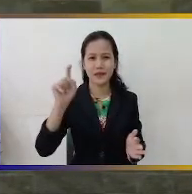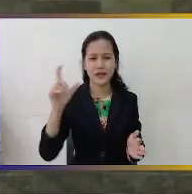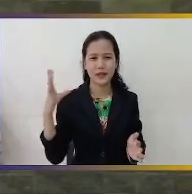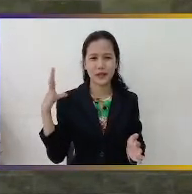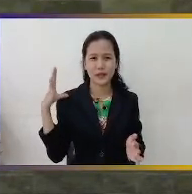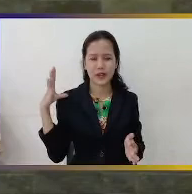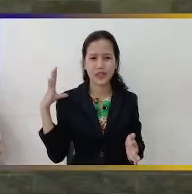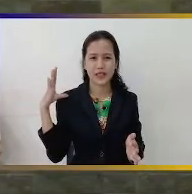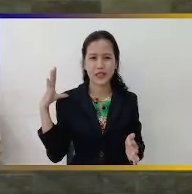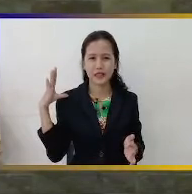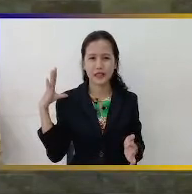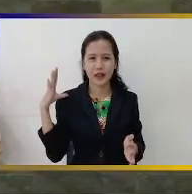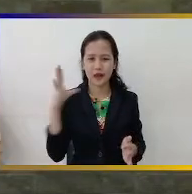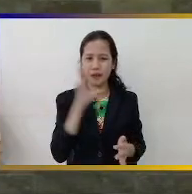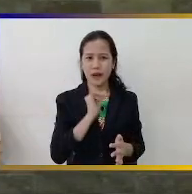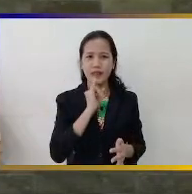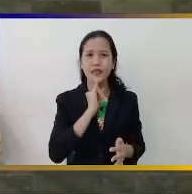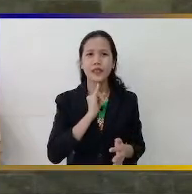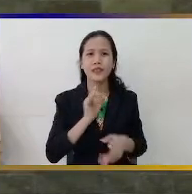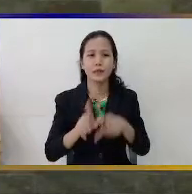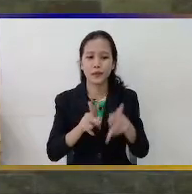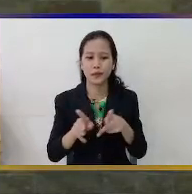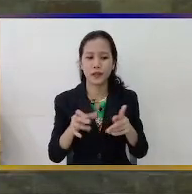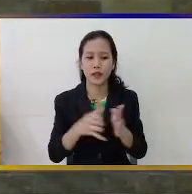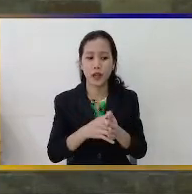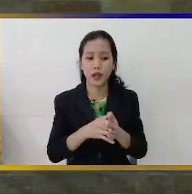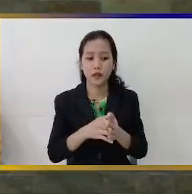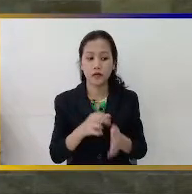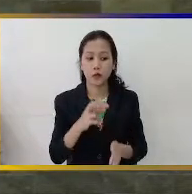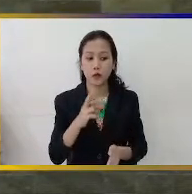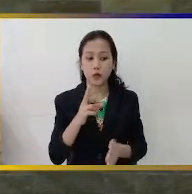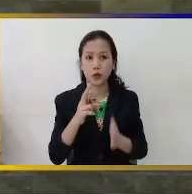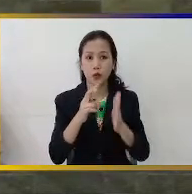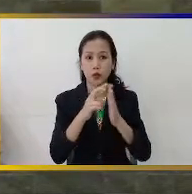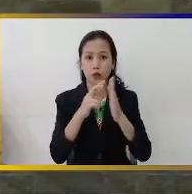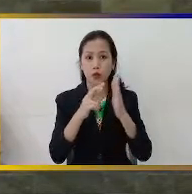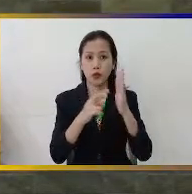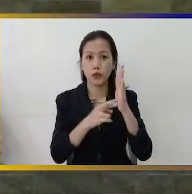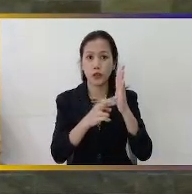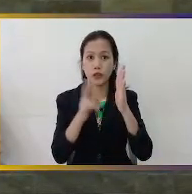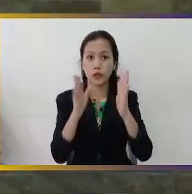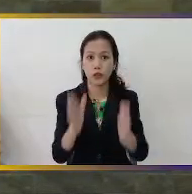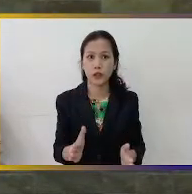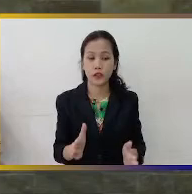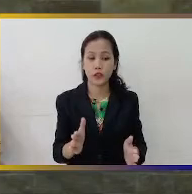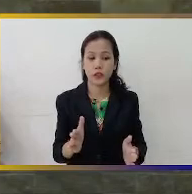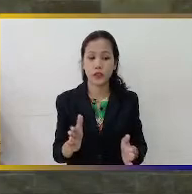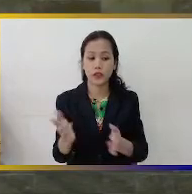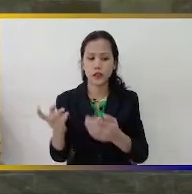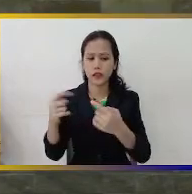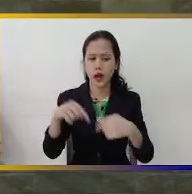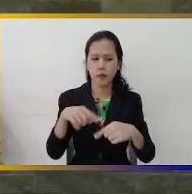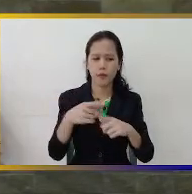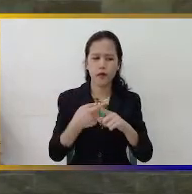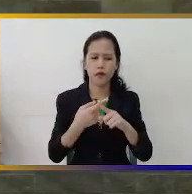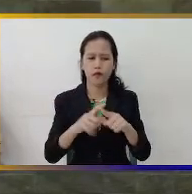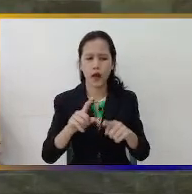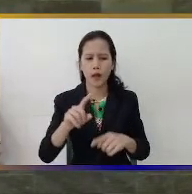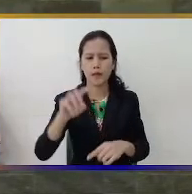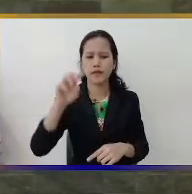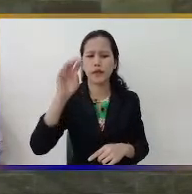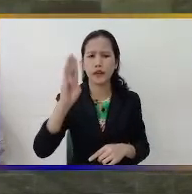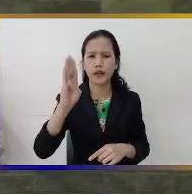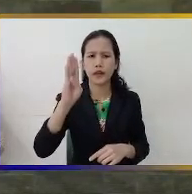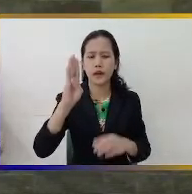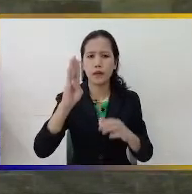mga Israelites is that a ruler will come from Bethlehem. A ruler will come from Bethlehem.